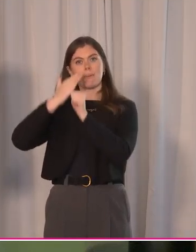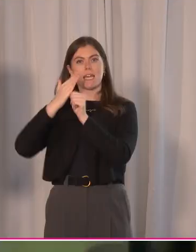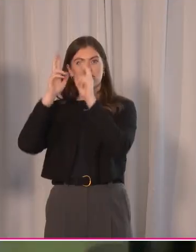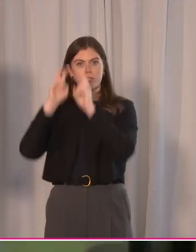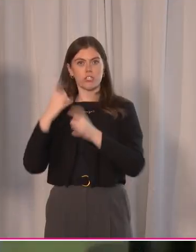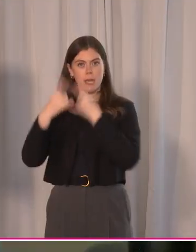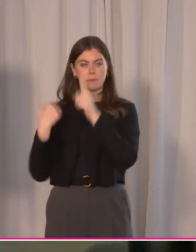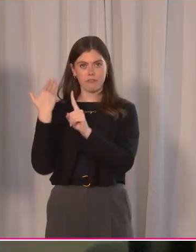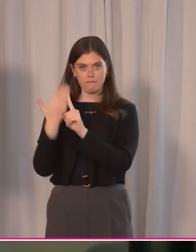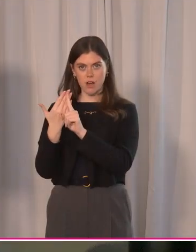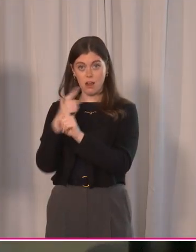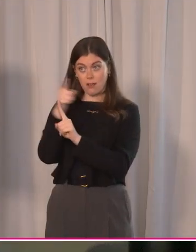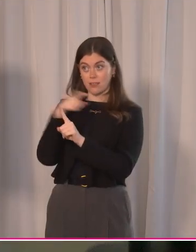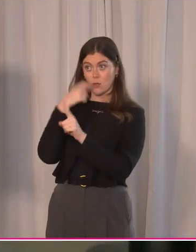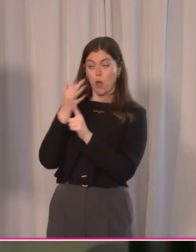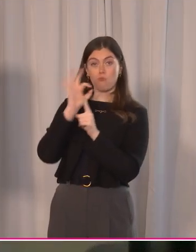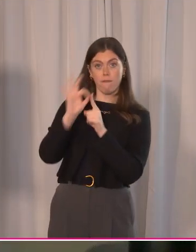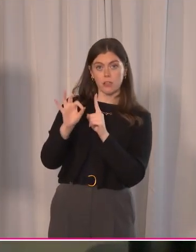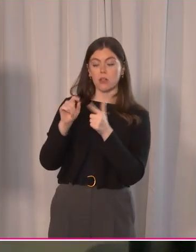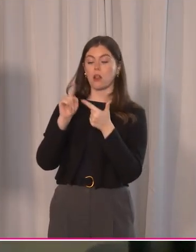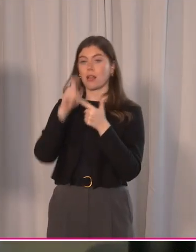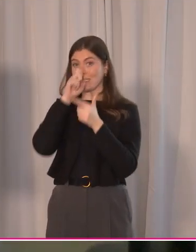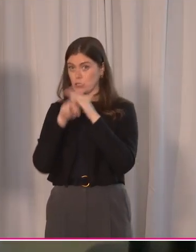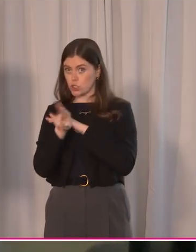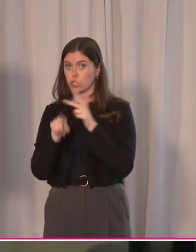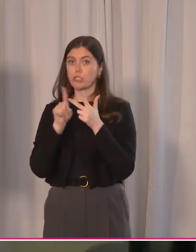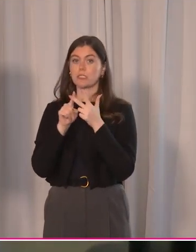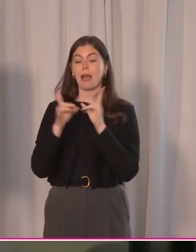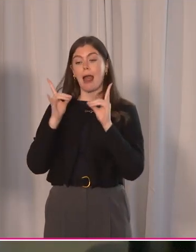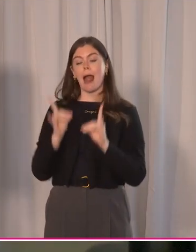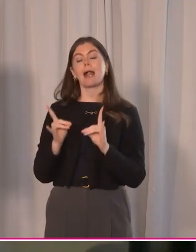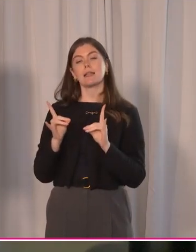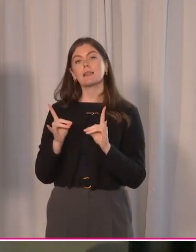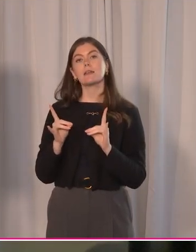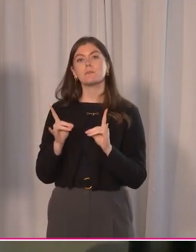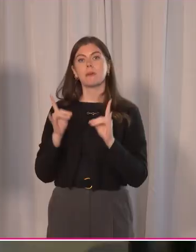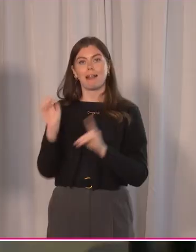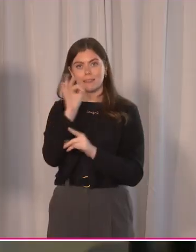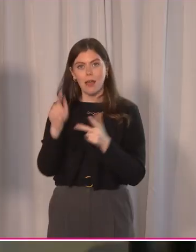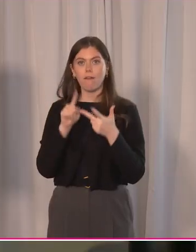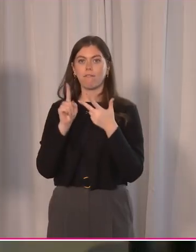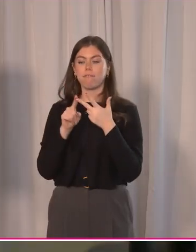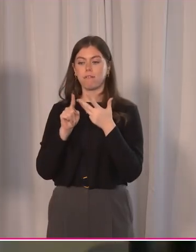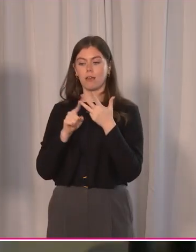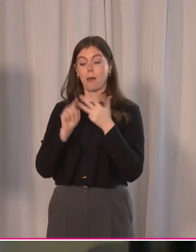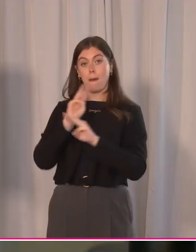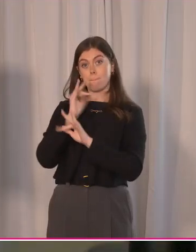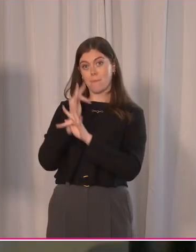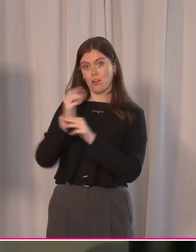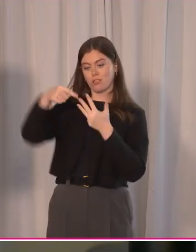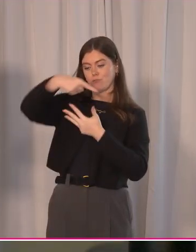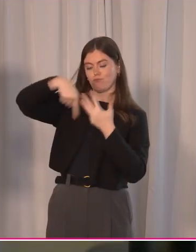done, is that professionals, teachers, health staff and their parents tend to